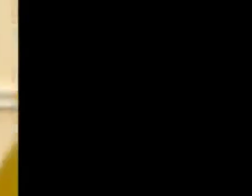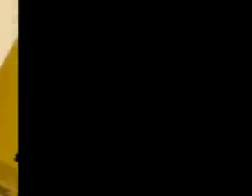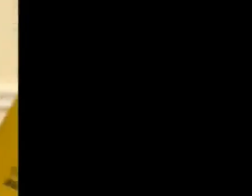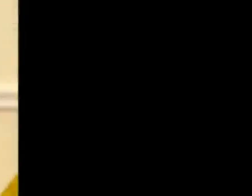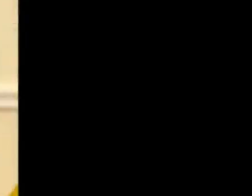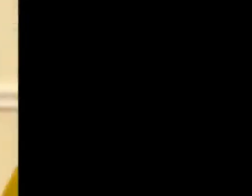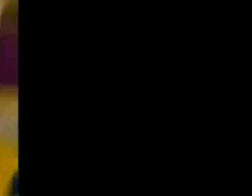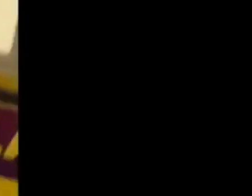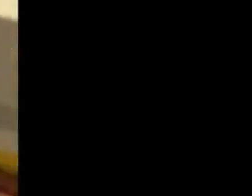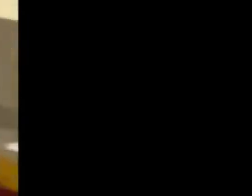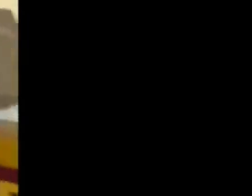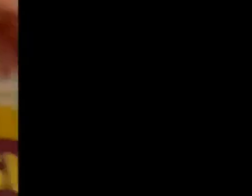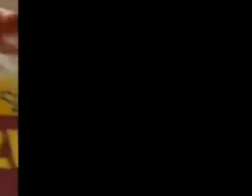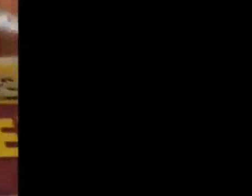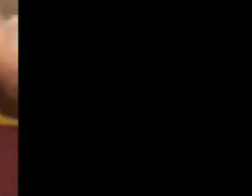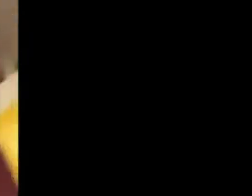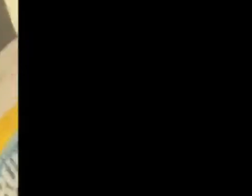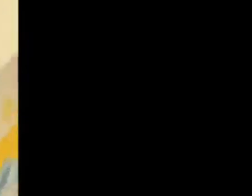llumc.org/give.